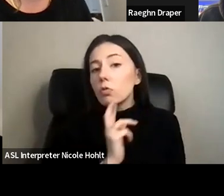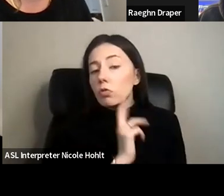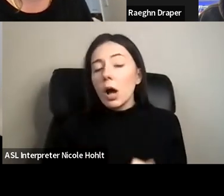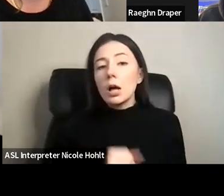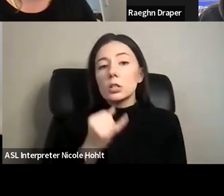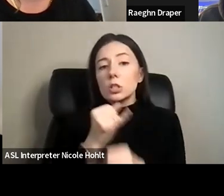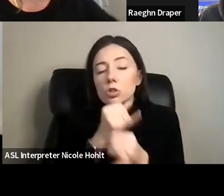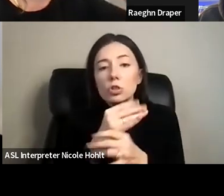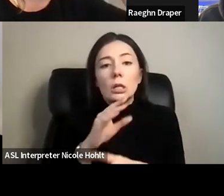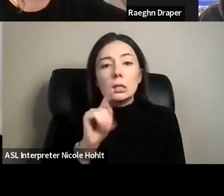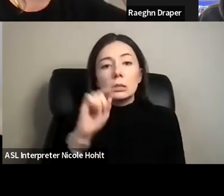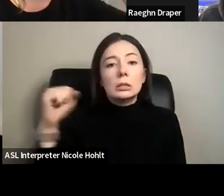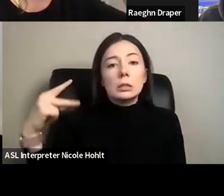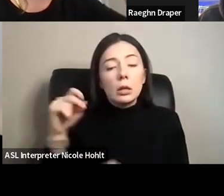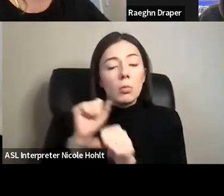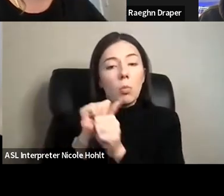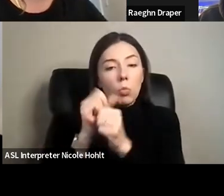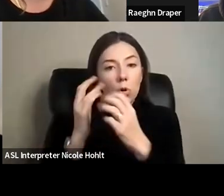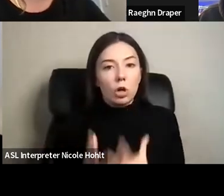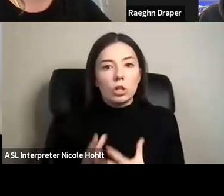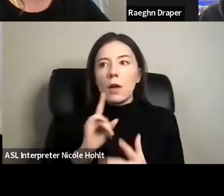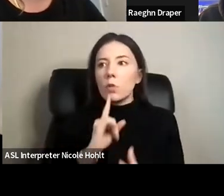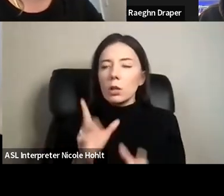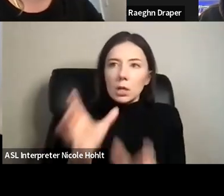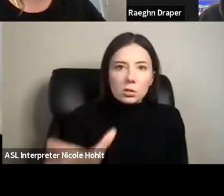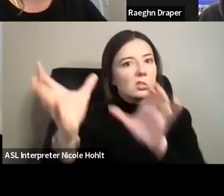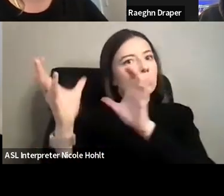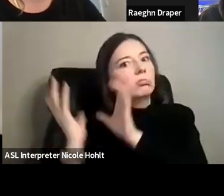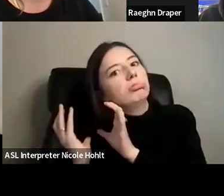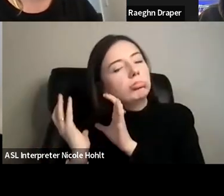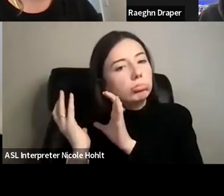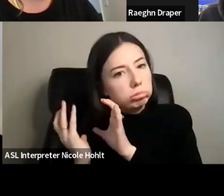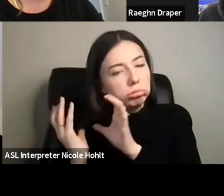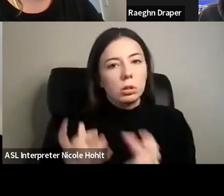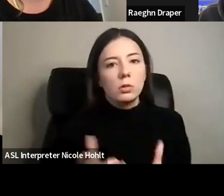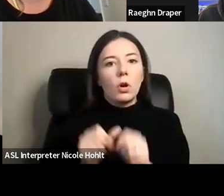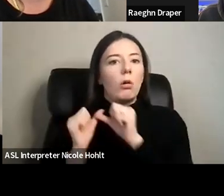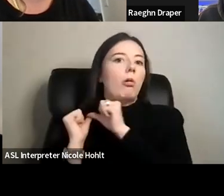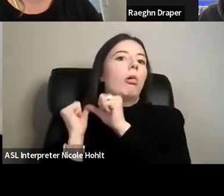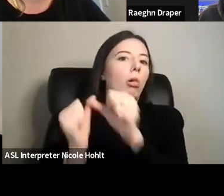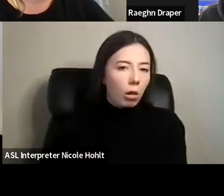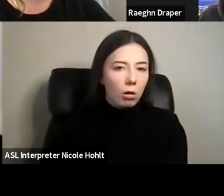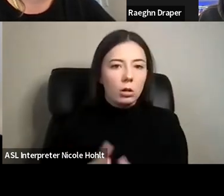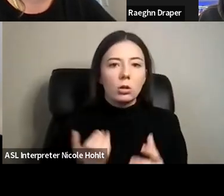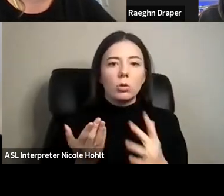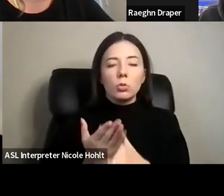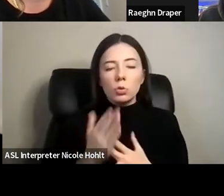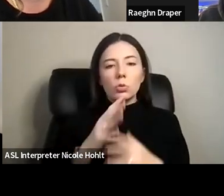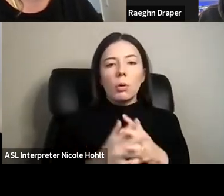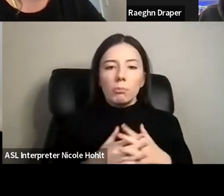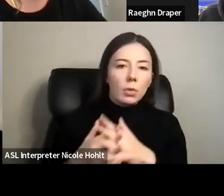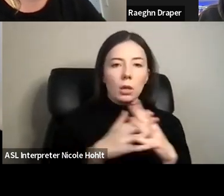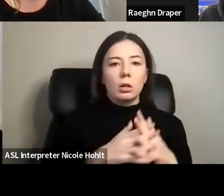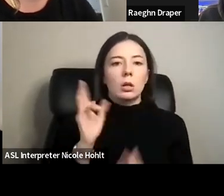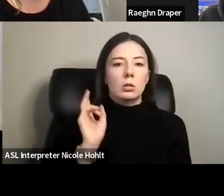tip workers have been carrying this wage disparity across America. And so it's